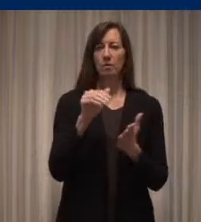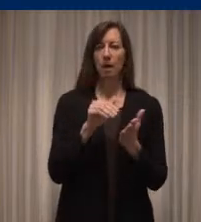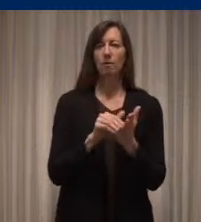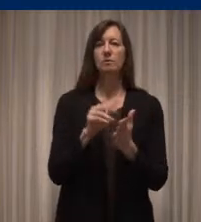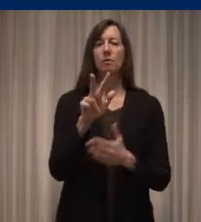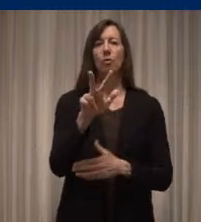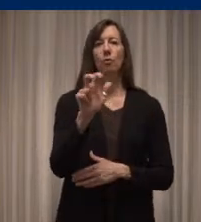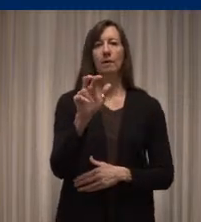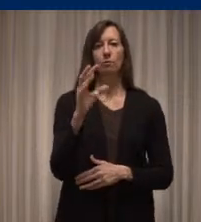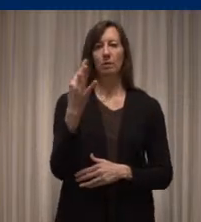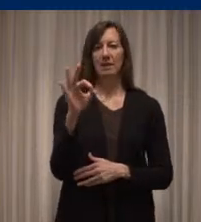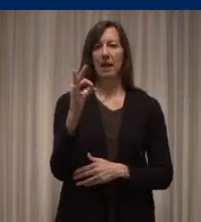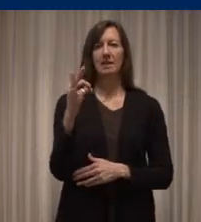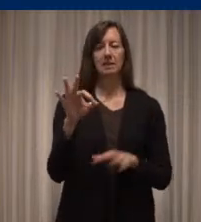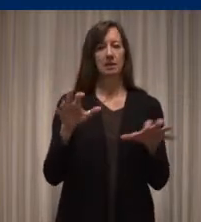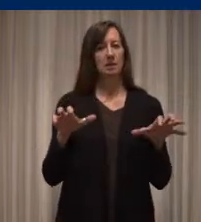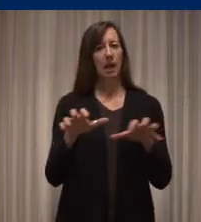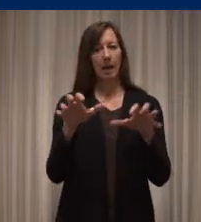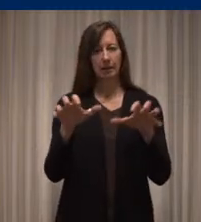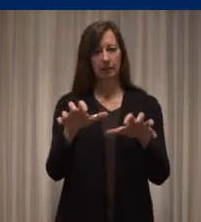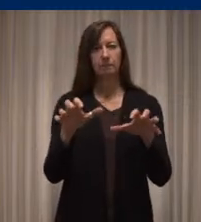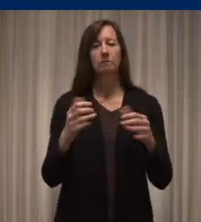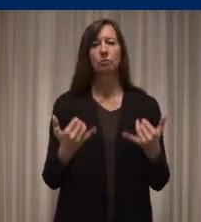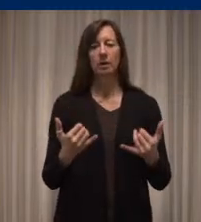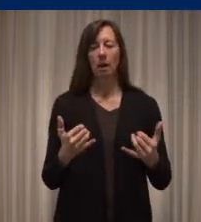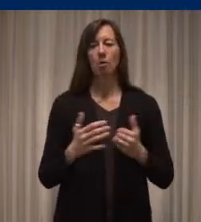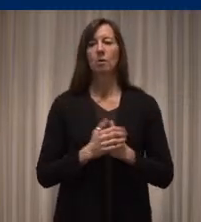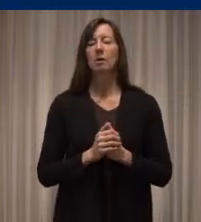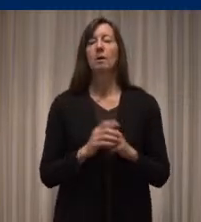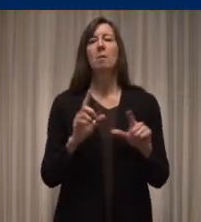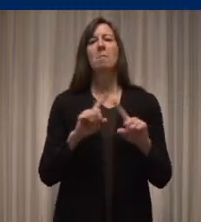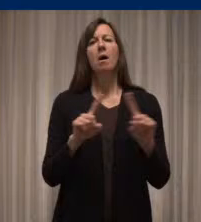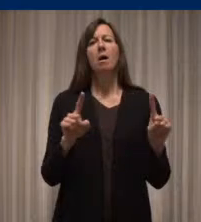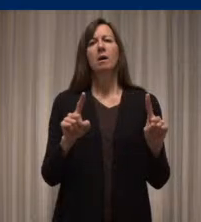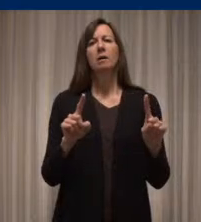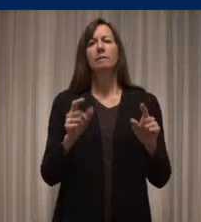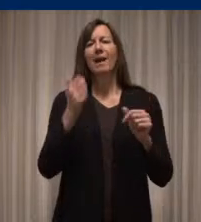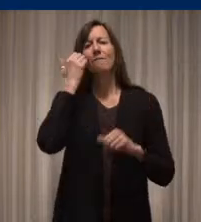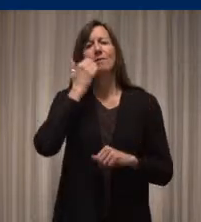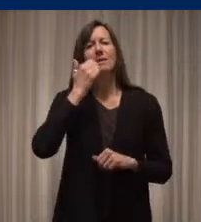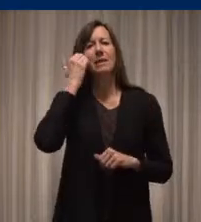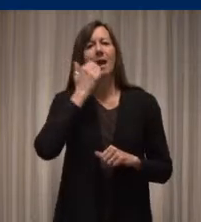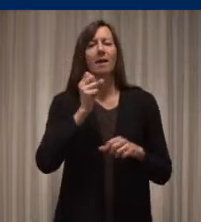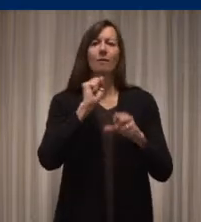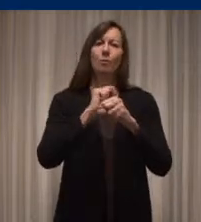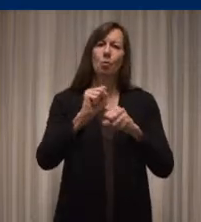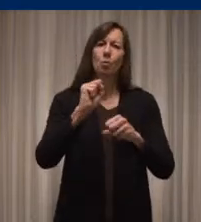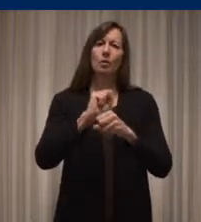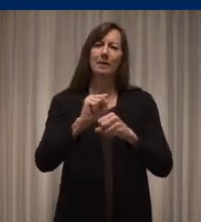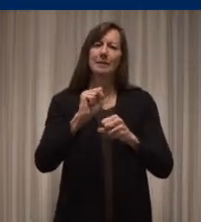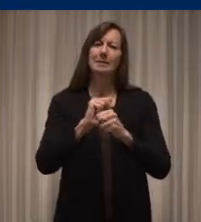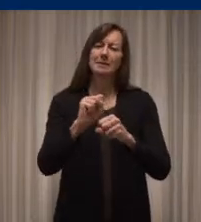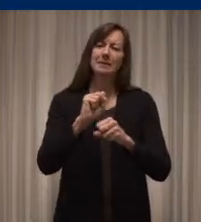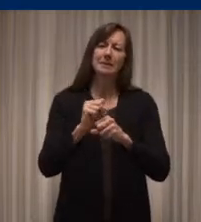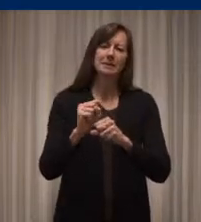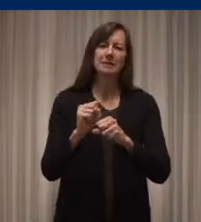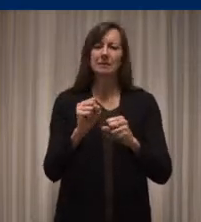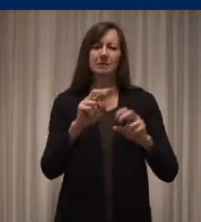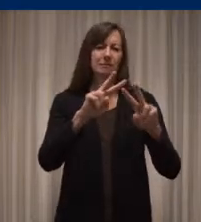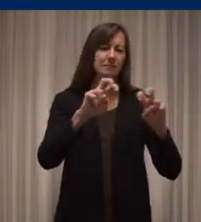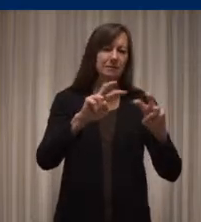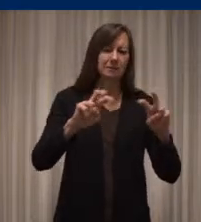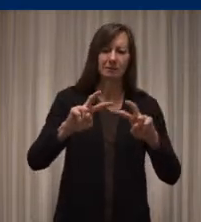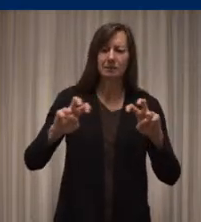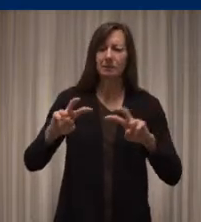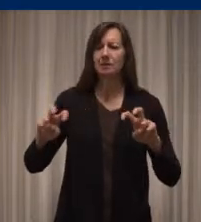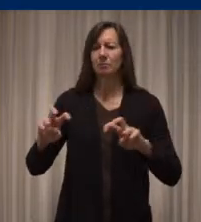2,319 active, but we are each day working our way through and processing all those that are